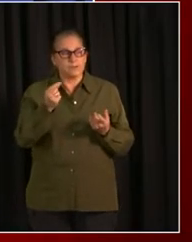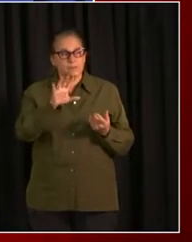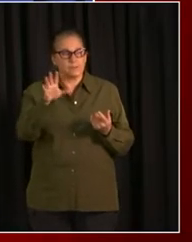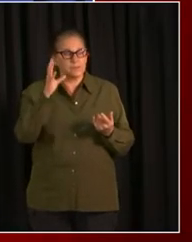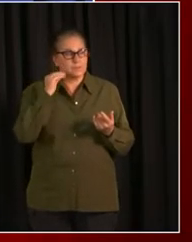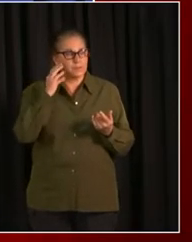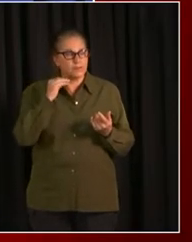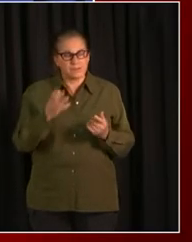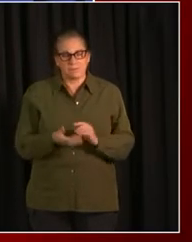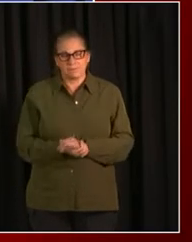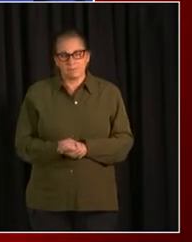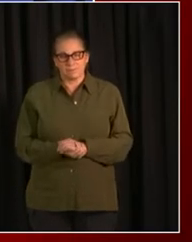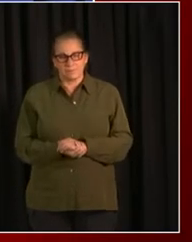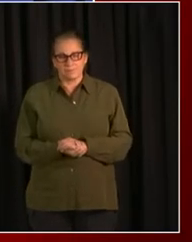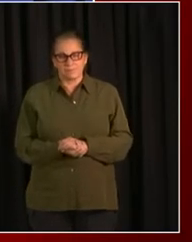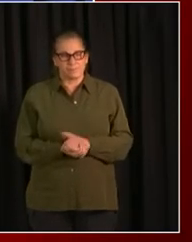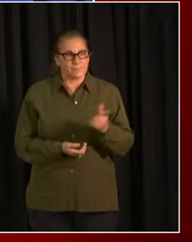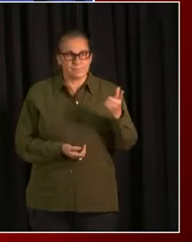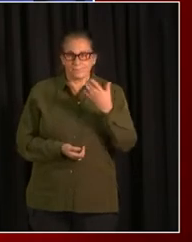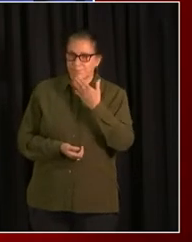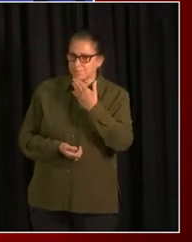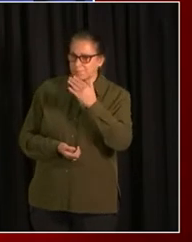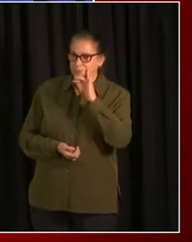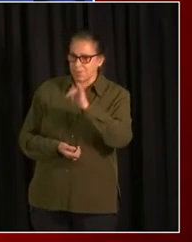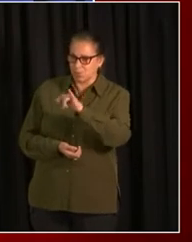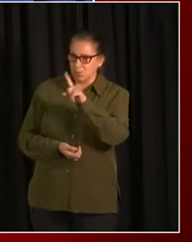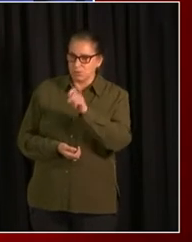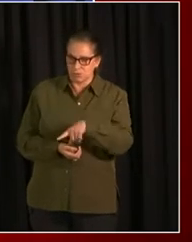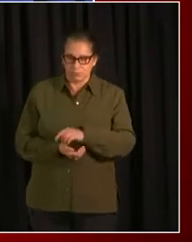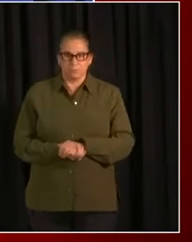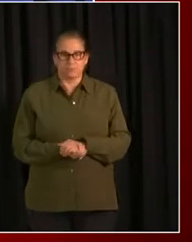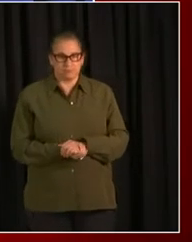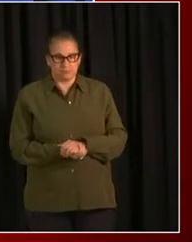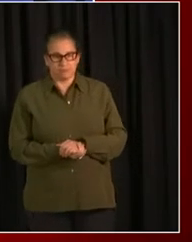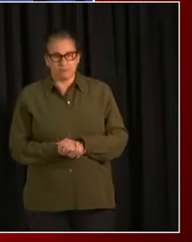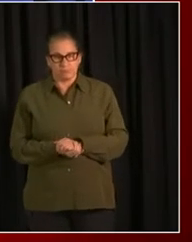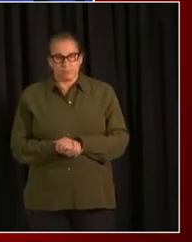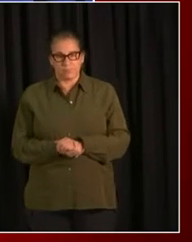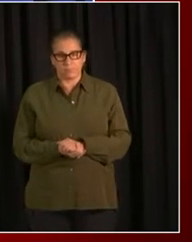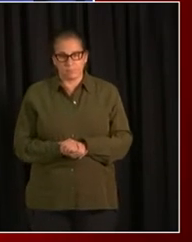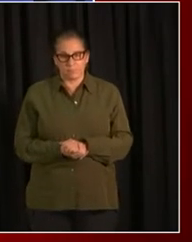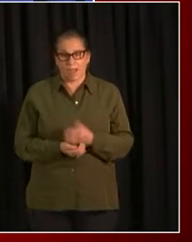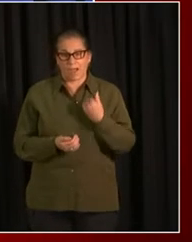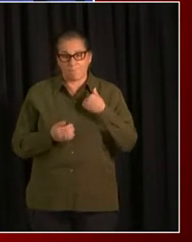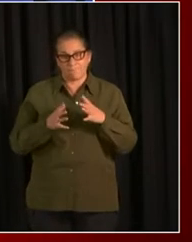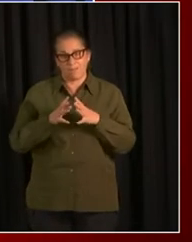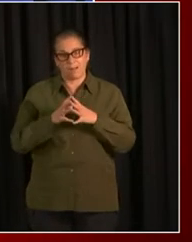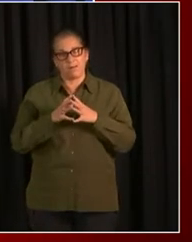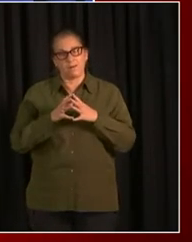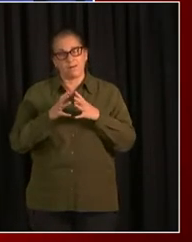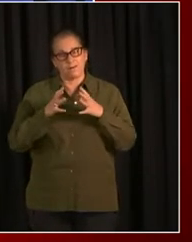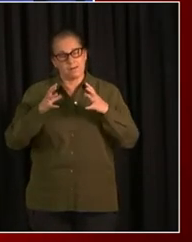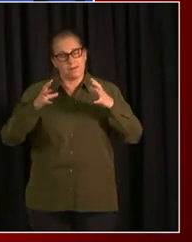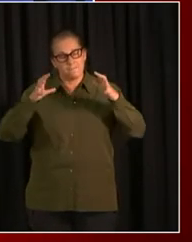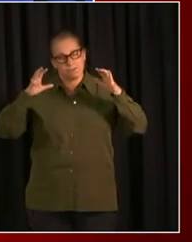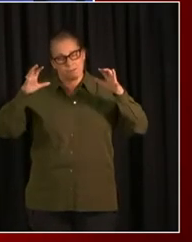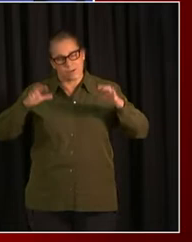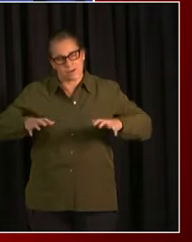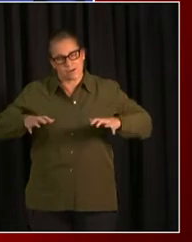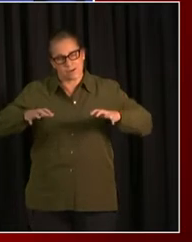weekend? Well, thank you for the question. And we did have a significant rain event on September